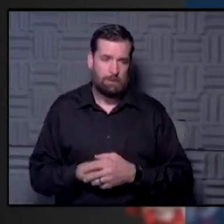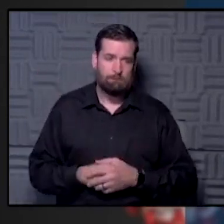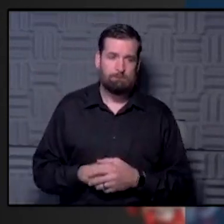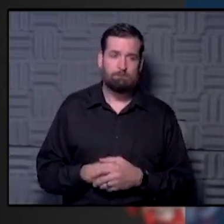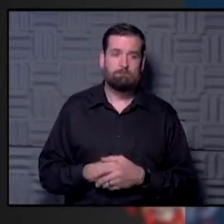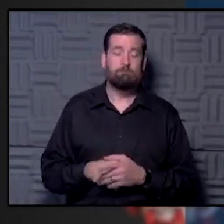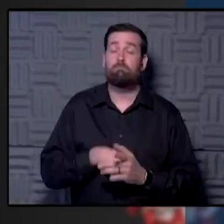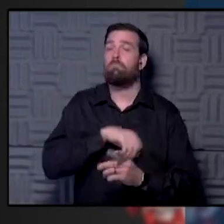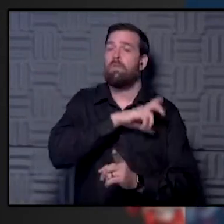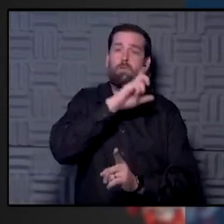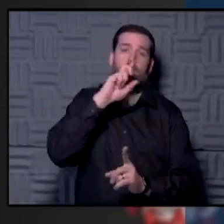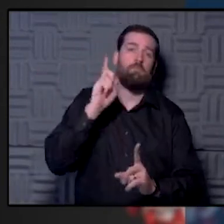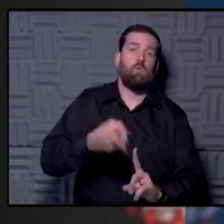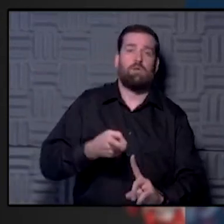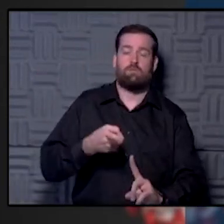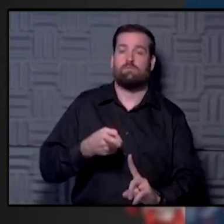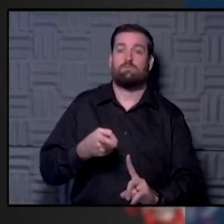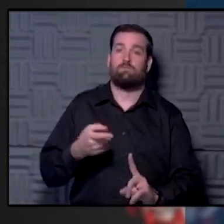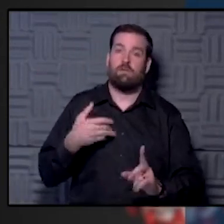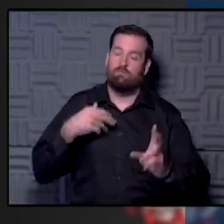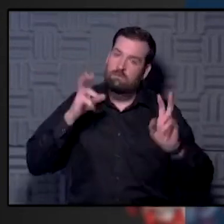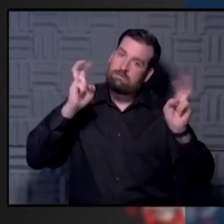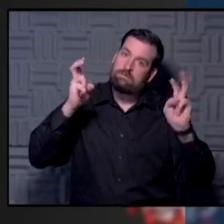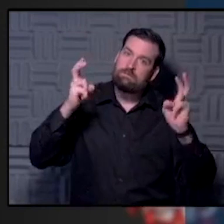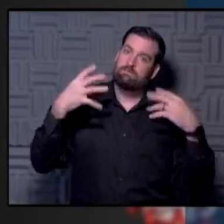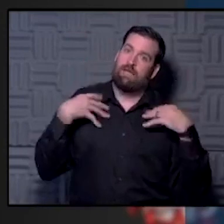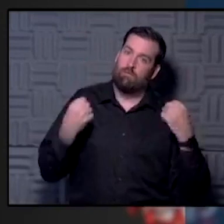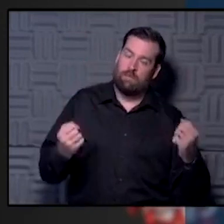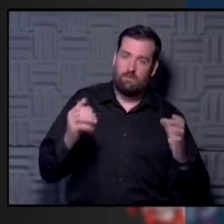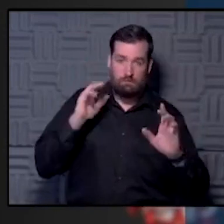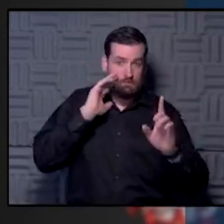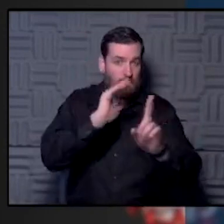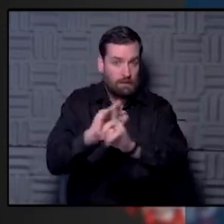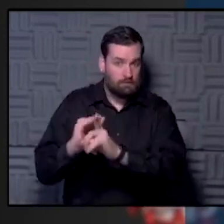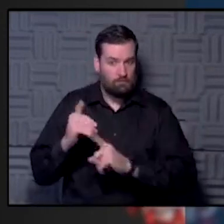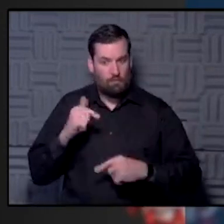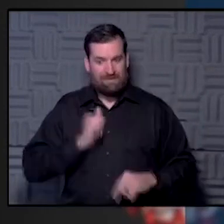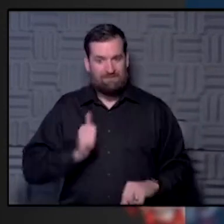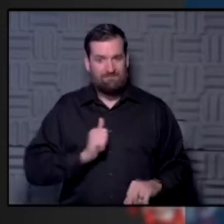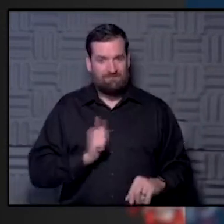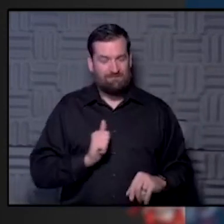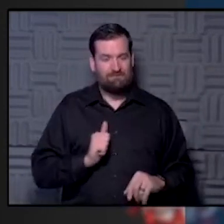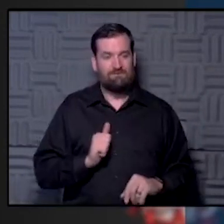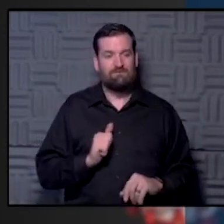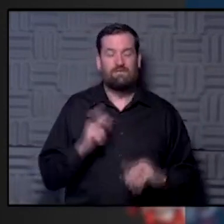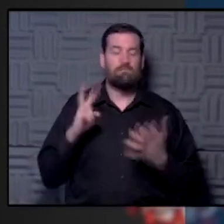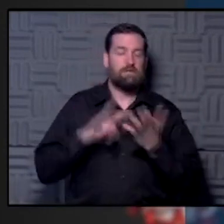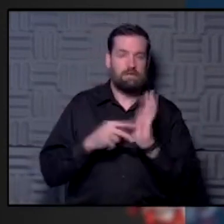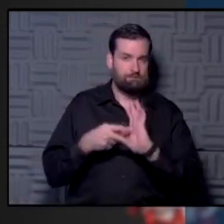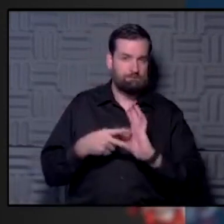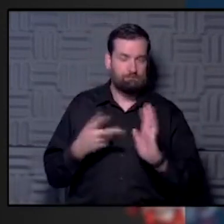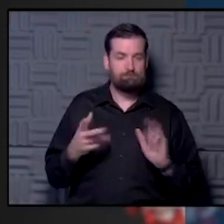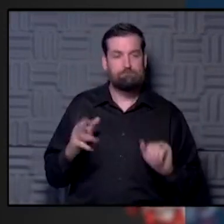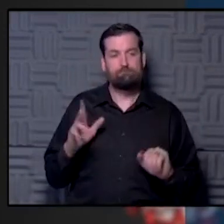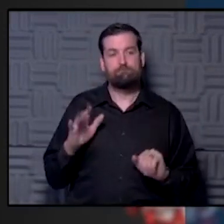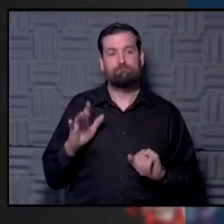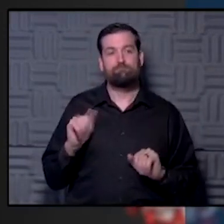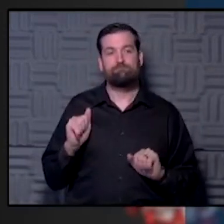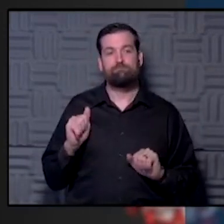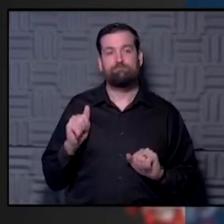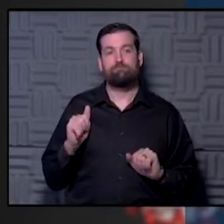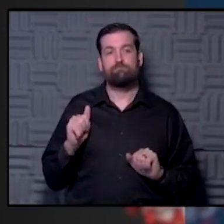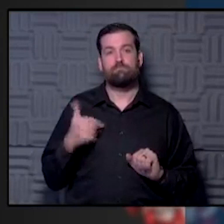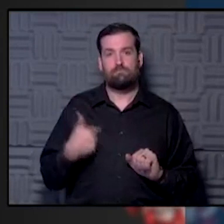The bottom line here, and I have in quotes healthy, this is a reminder to me to define what I mean by that, but